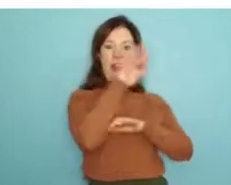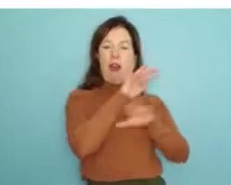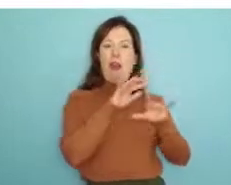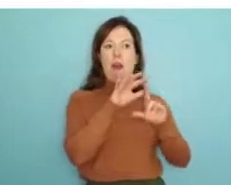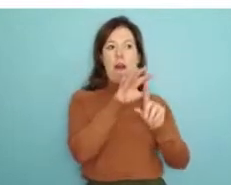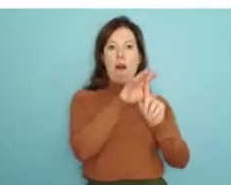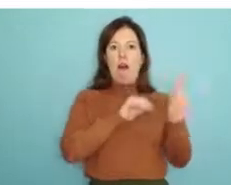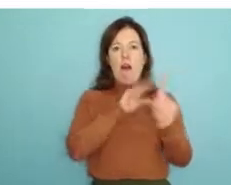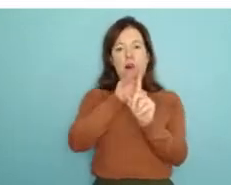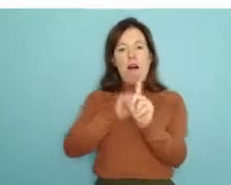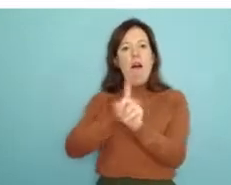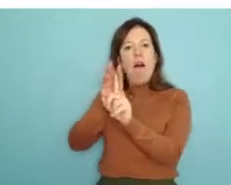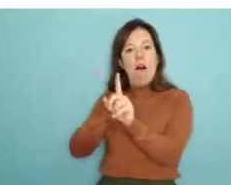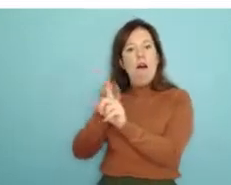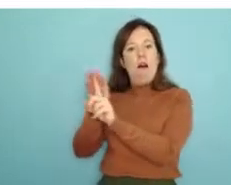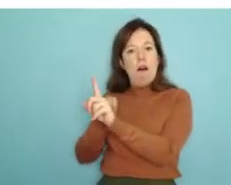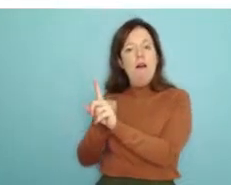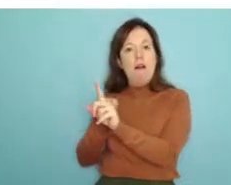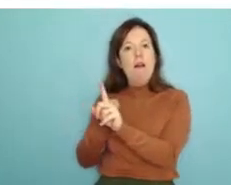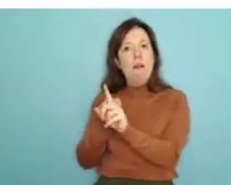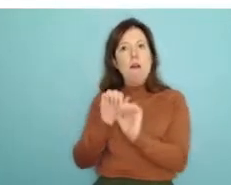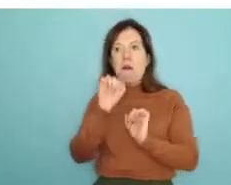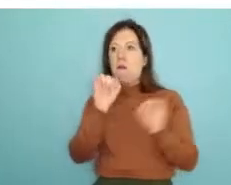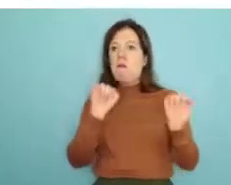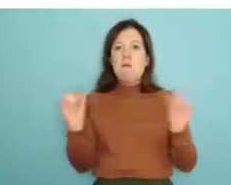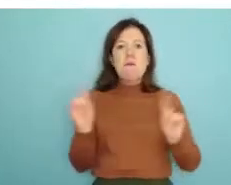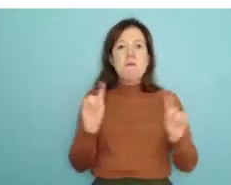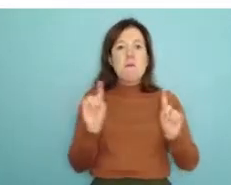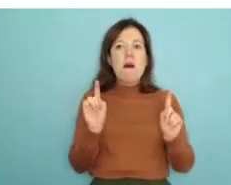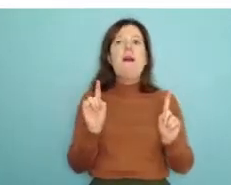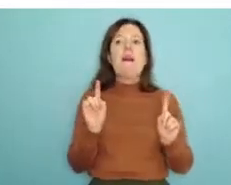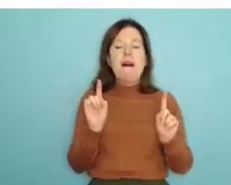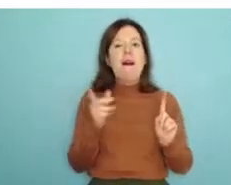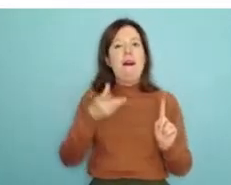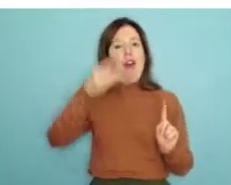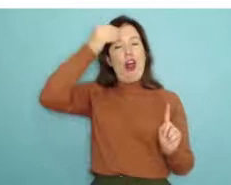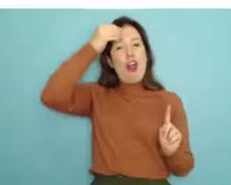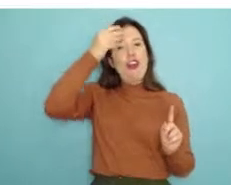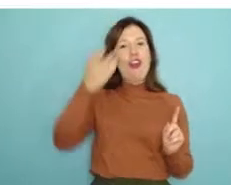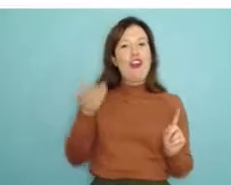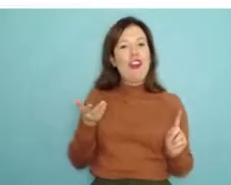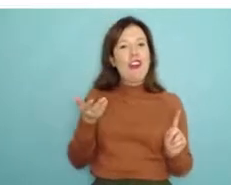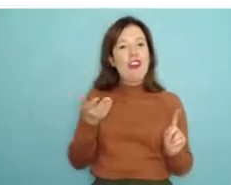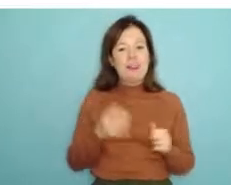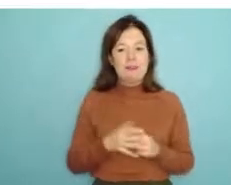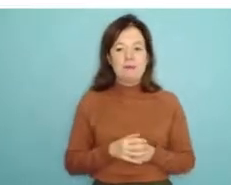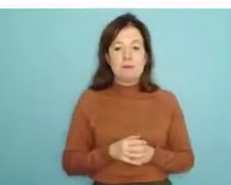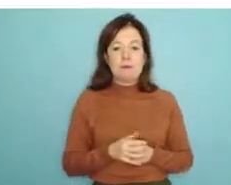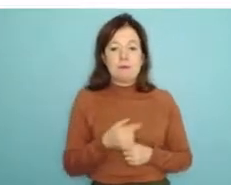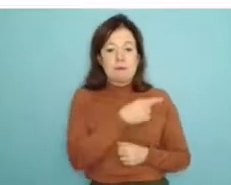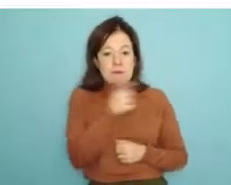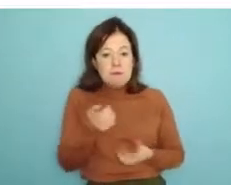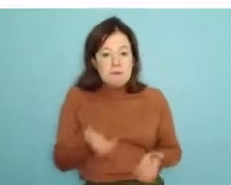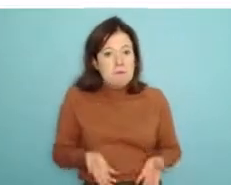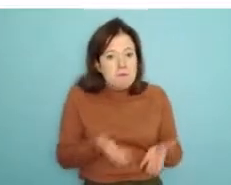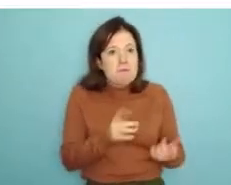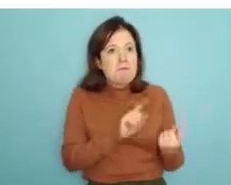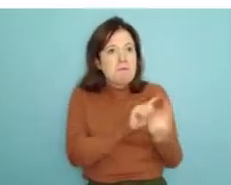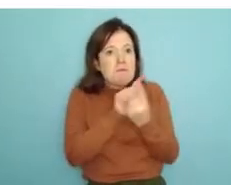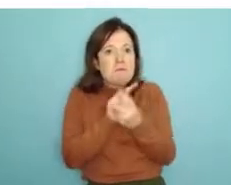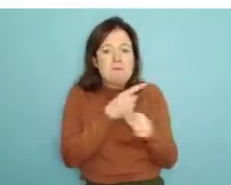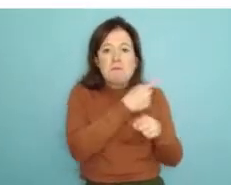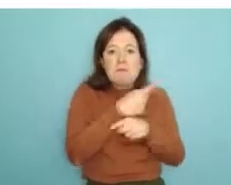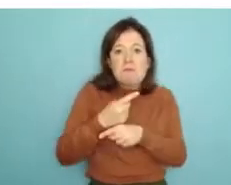and see how it works and try and gain from that. So I'd encourage you to talk to people, to ask to